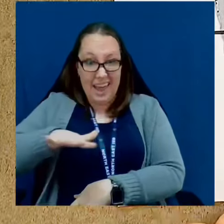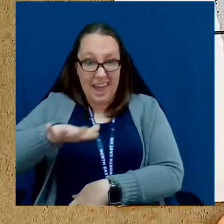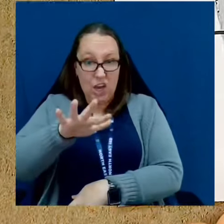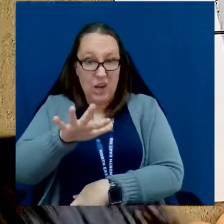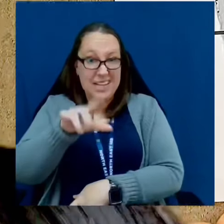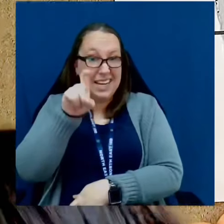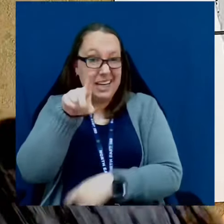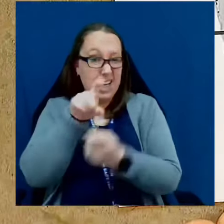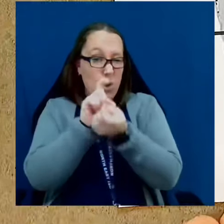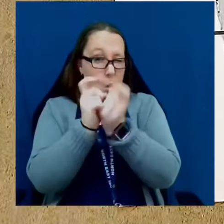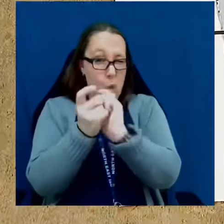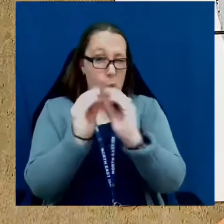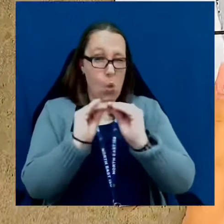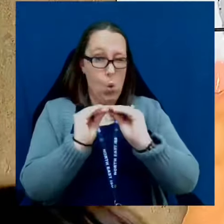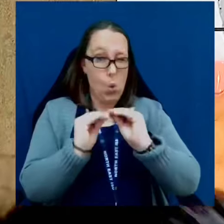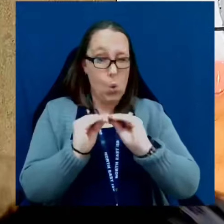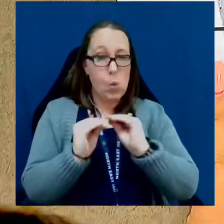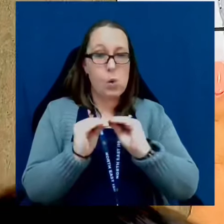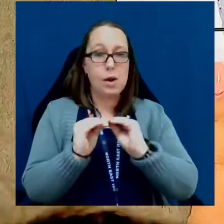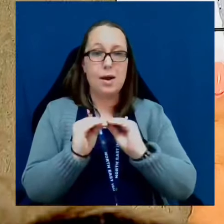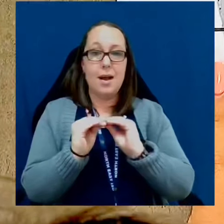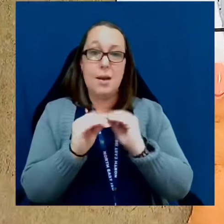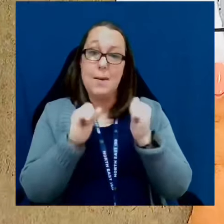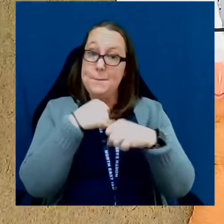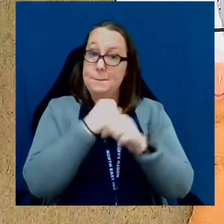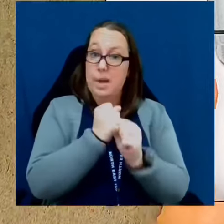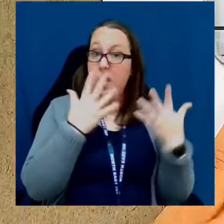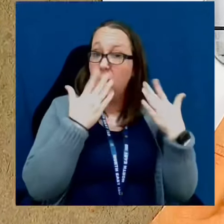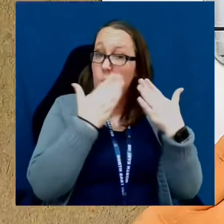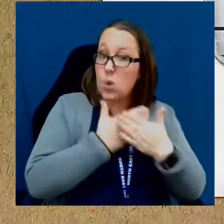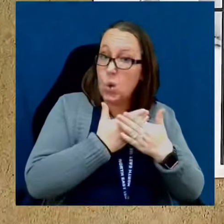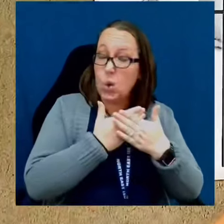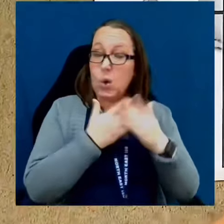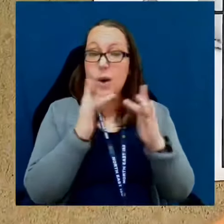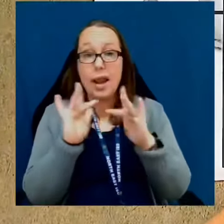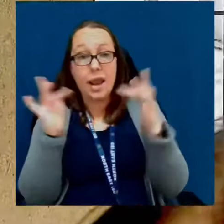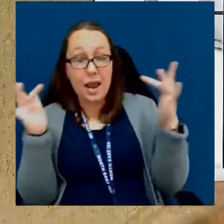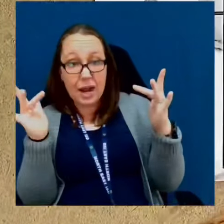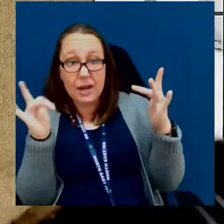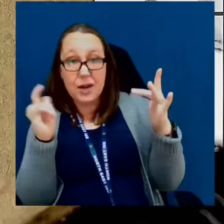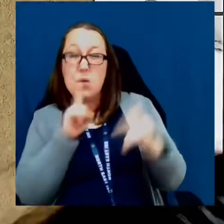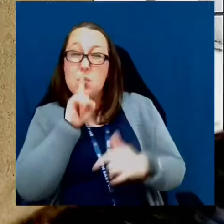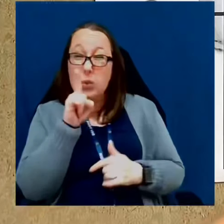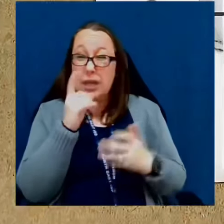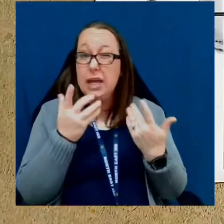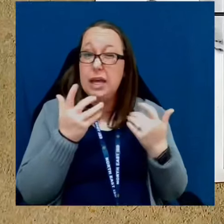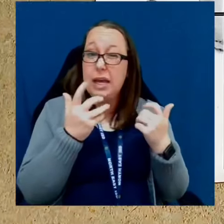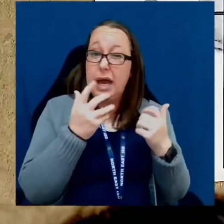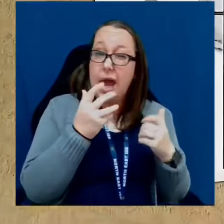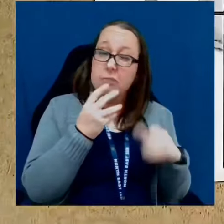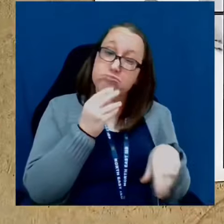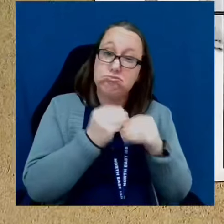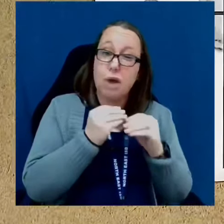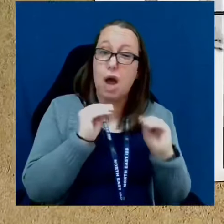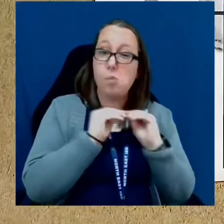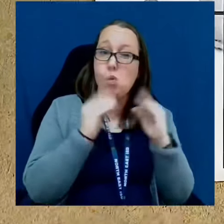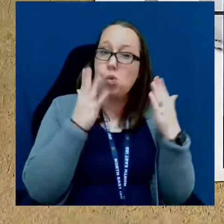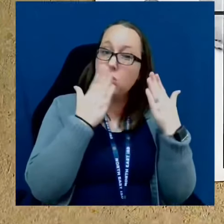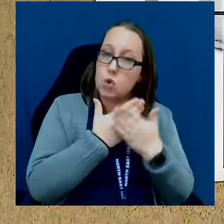adjusted. All of the original grid lines have been erased. I'm just going back to add those really dark, hard